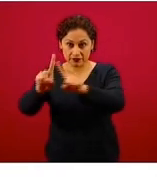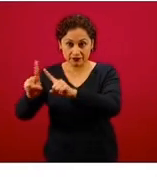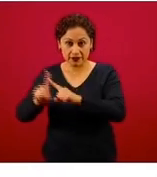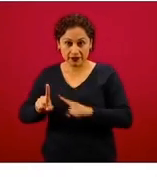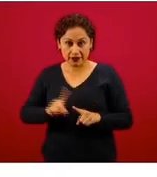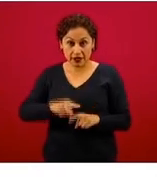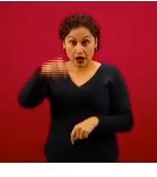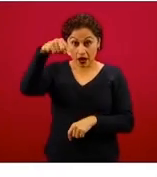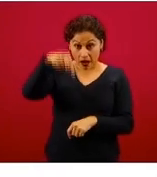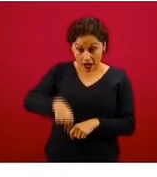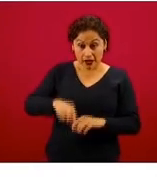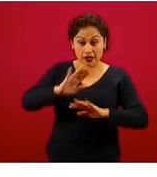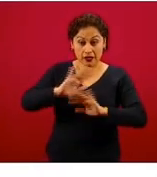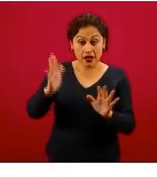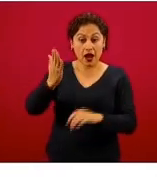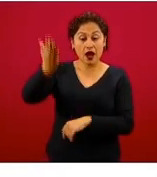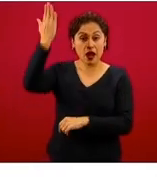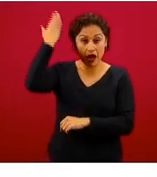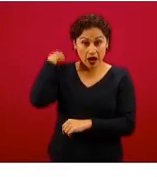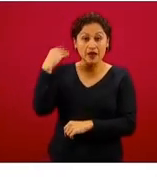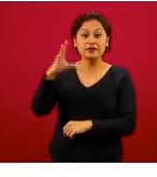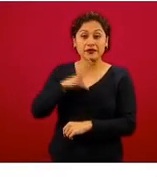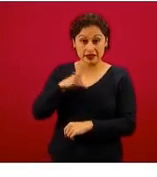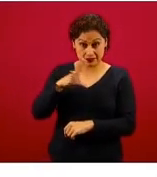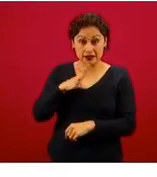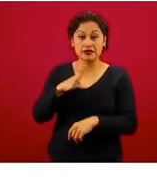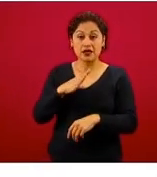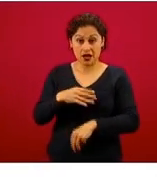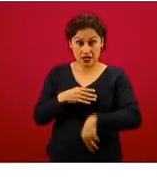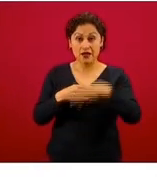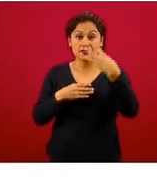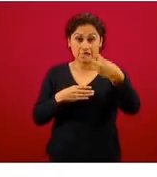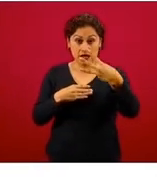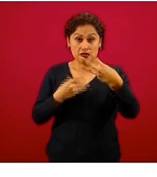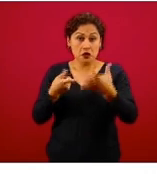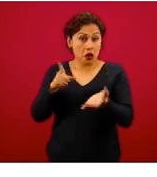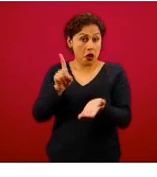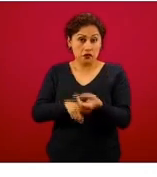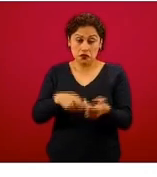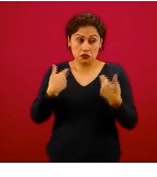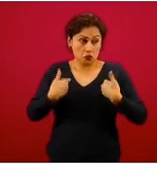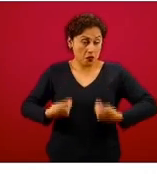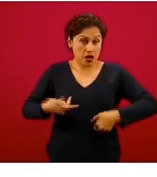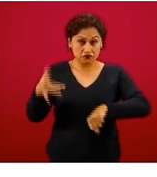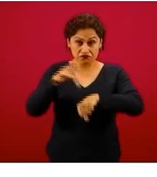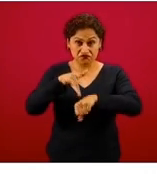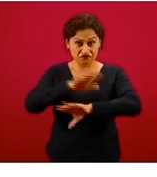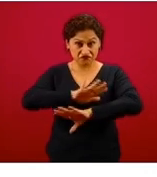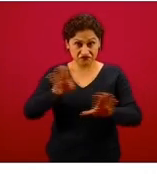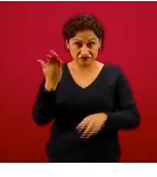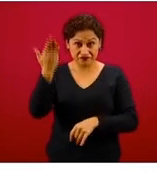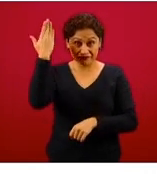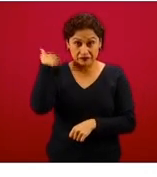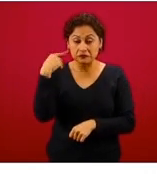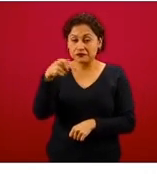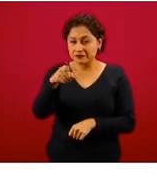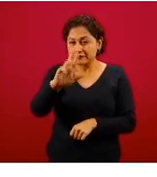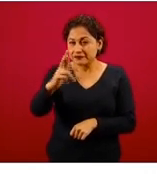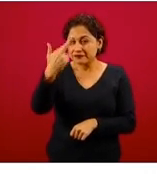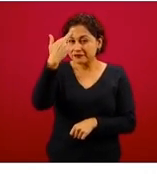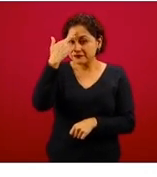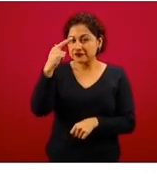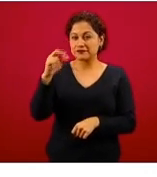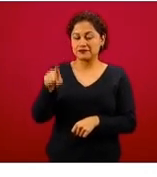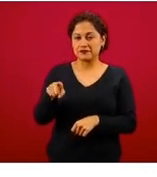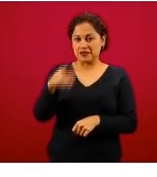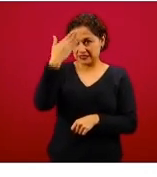teníamos So tres here we de have ellos some presentes images en el ser humano. of Ustedes previous saben, el um, primero es types of